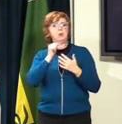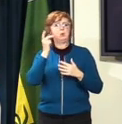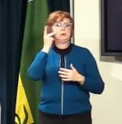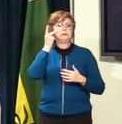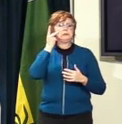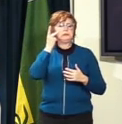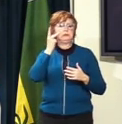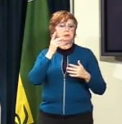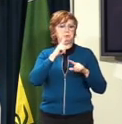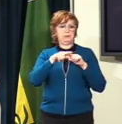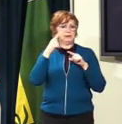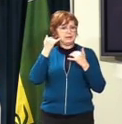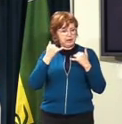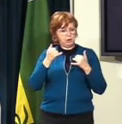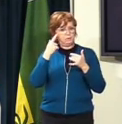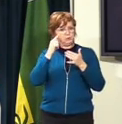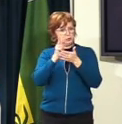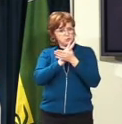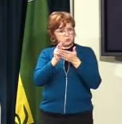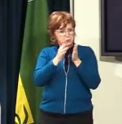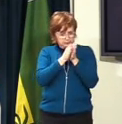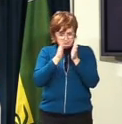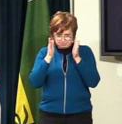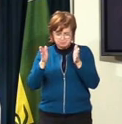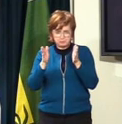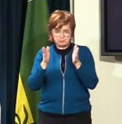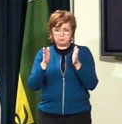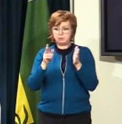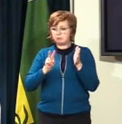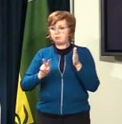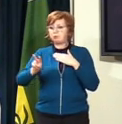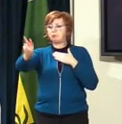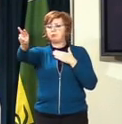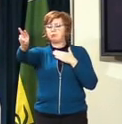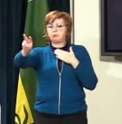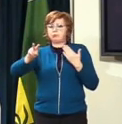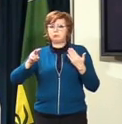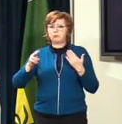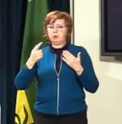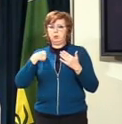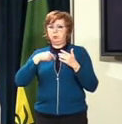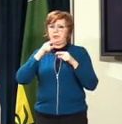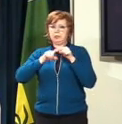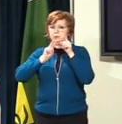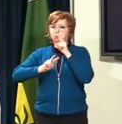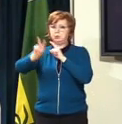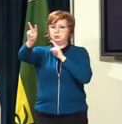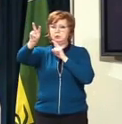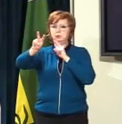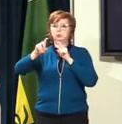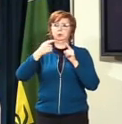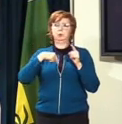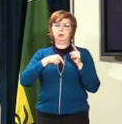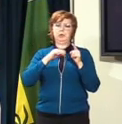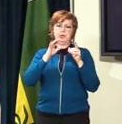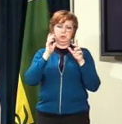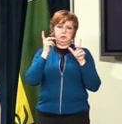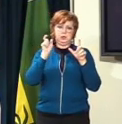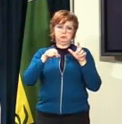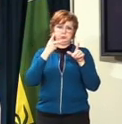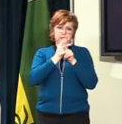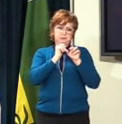at the caseloads, we may have to escalate, and that might mean more postponements, but we will know that and monitor on a weekly